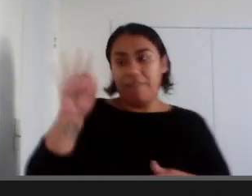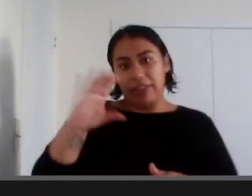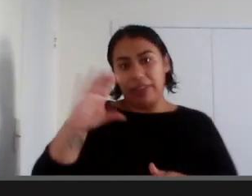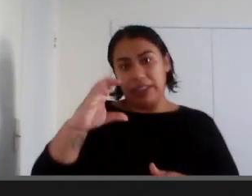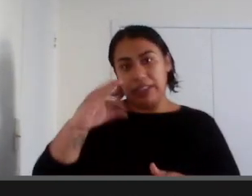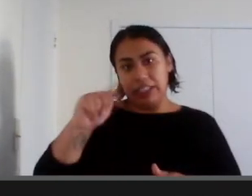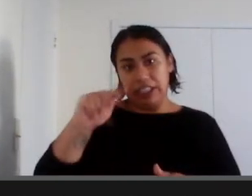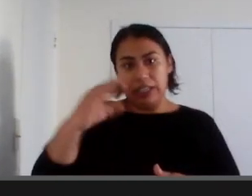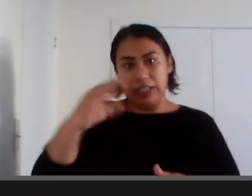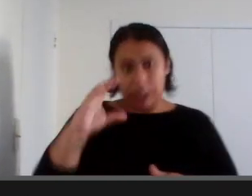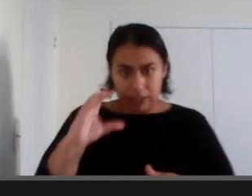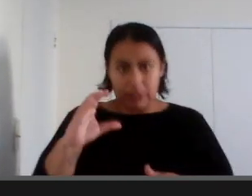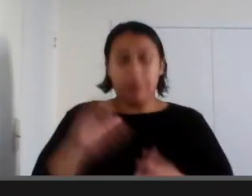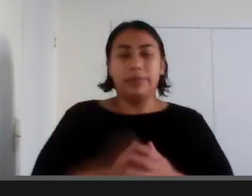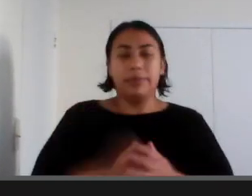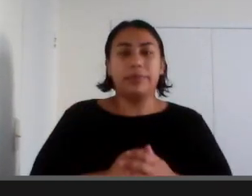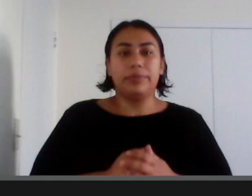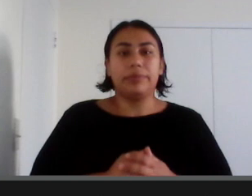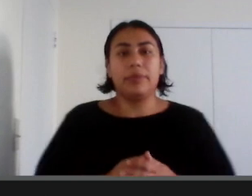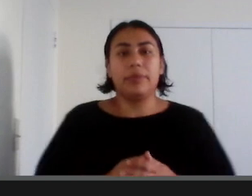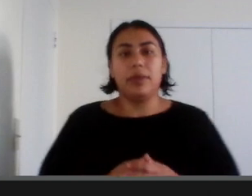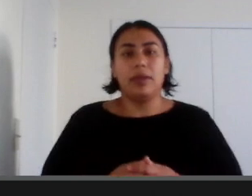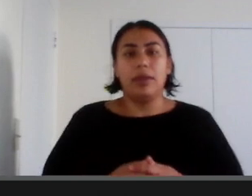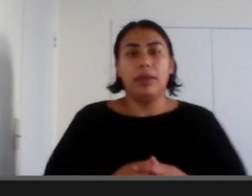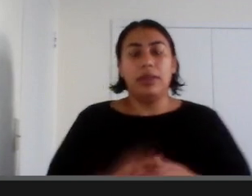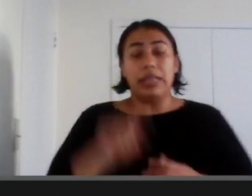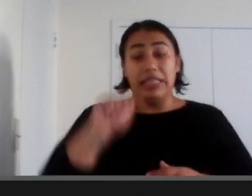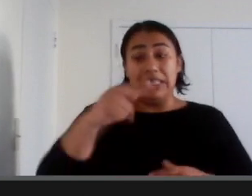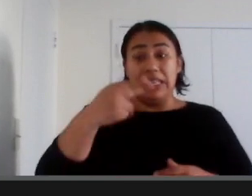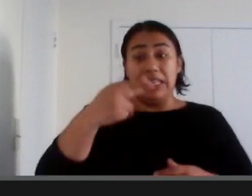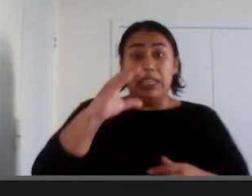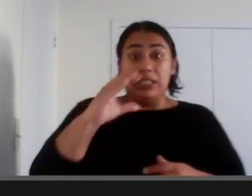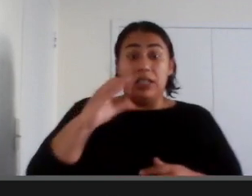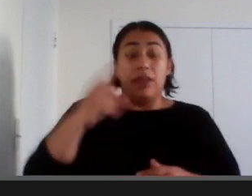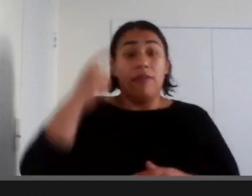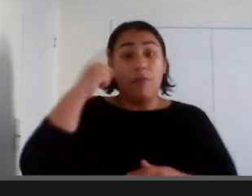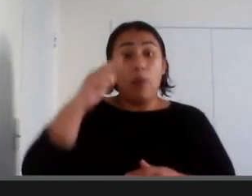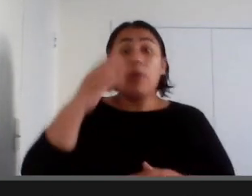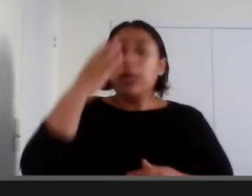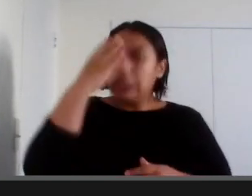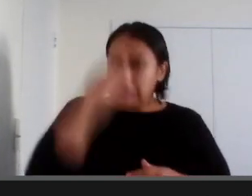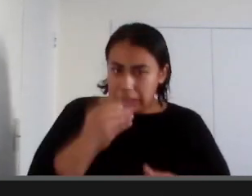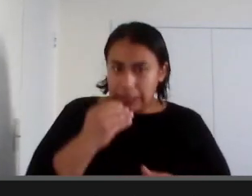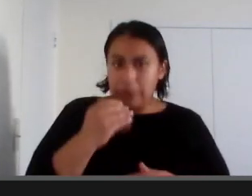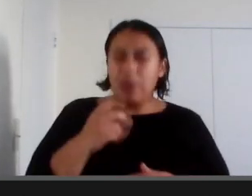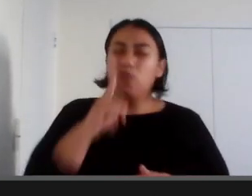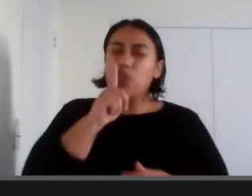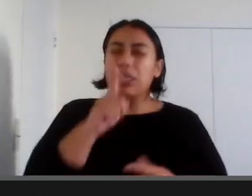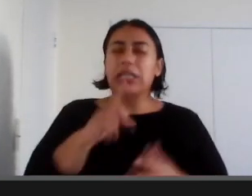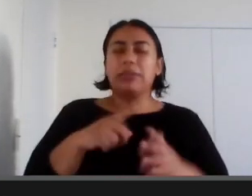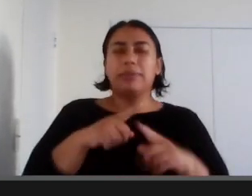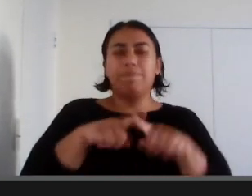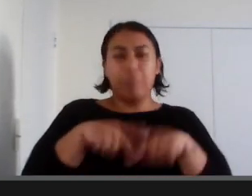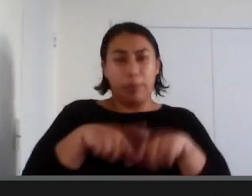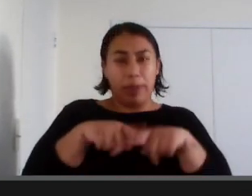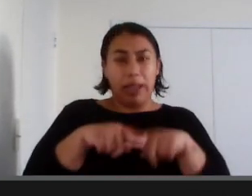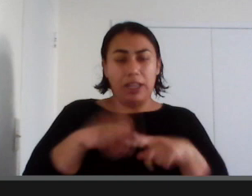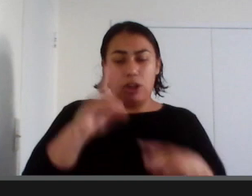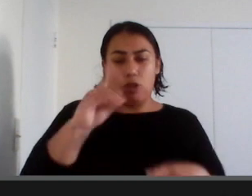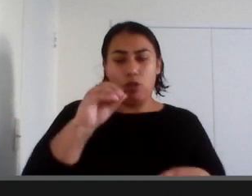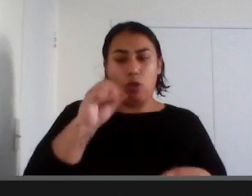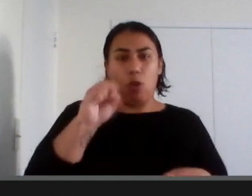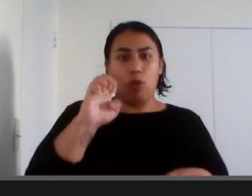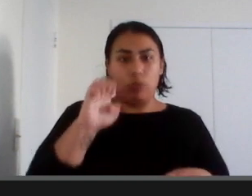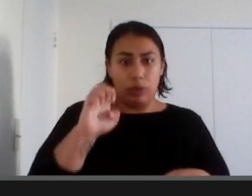this phase of sleep is involved with learning and memory. The effects of THC on sleep are also dose dependent. So a study